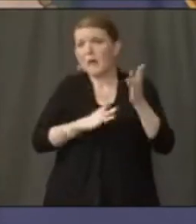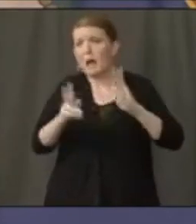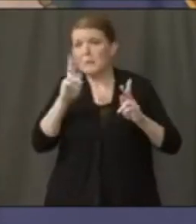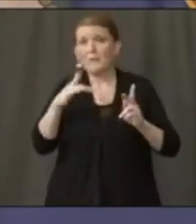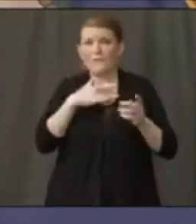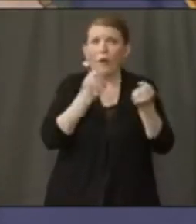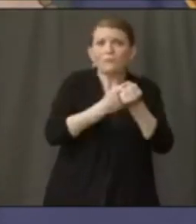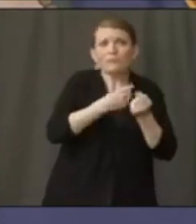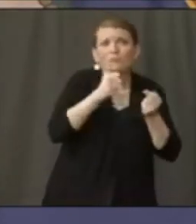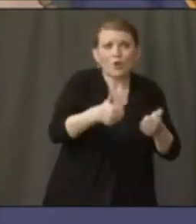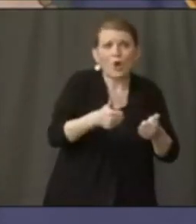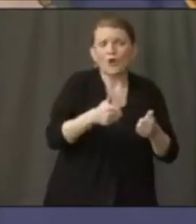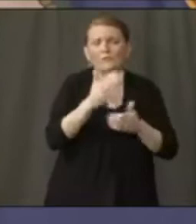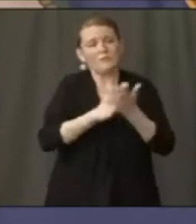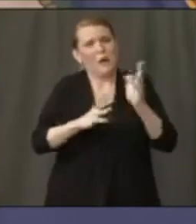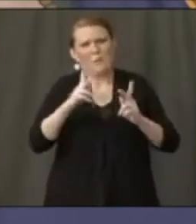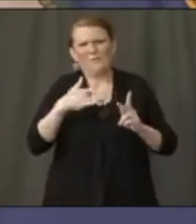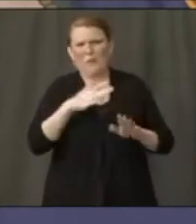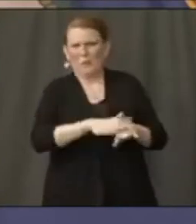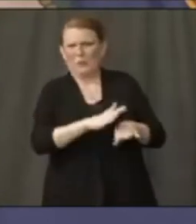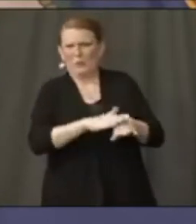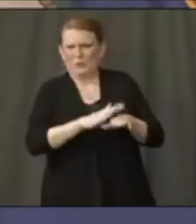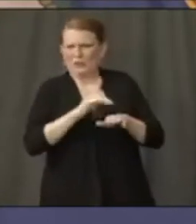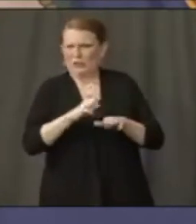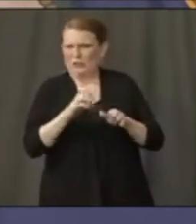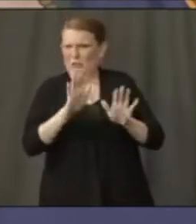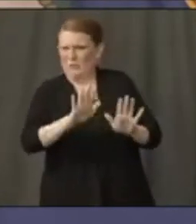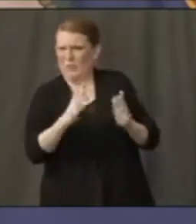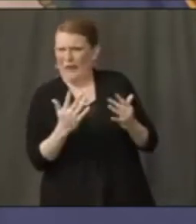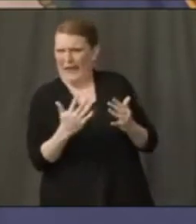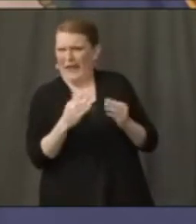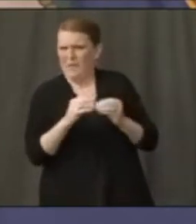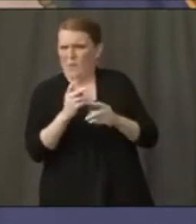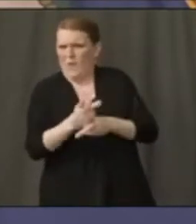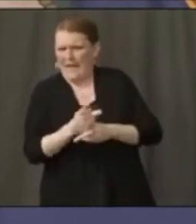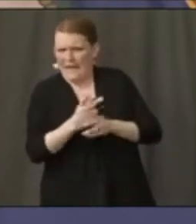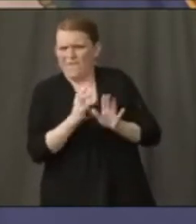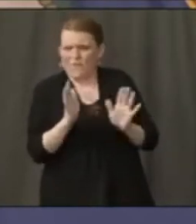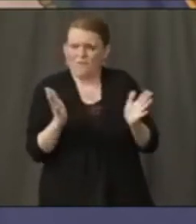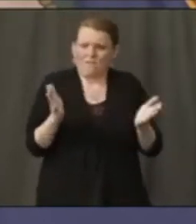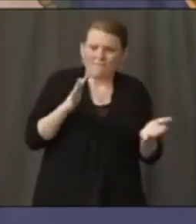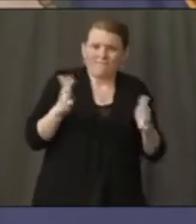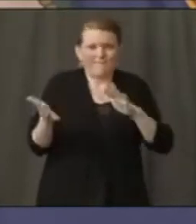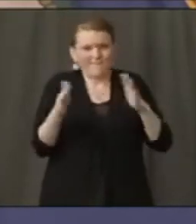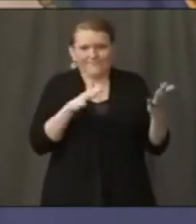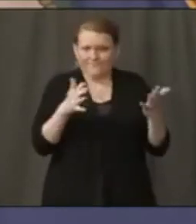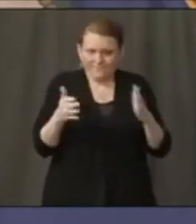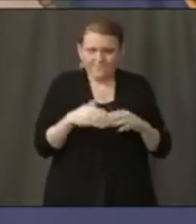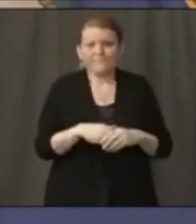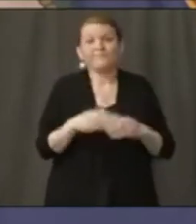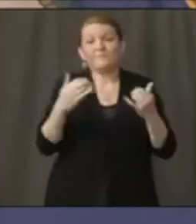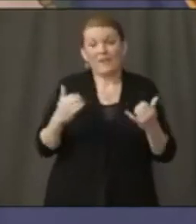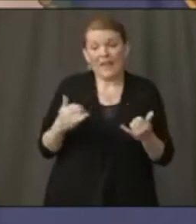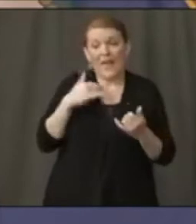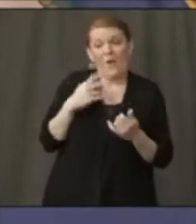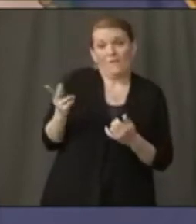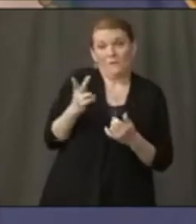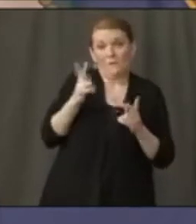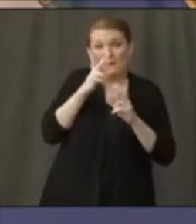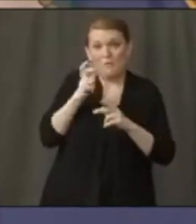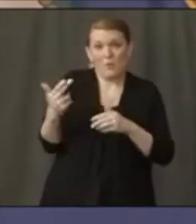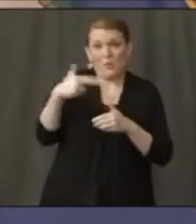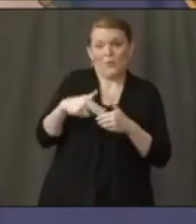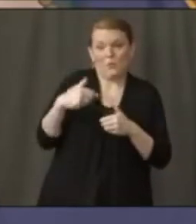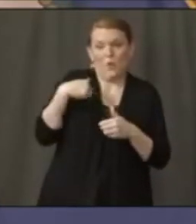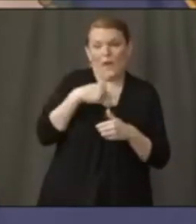Christine Cohen, each of whom are great friends who have fabulous restaurants. And I can't remember what order we said. So Paul,